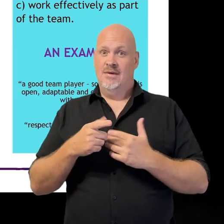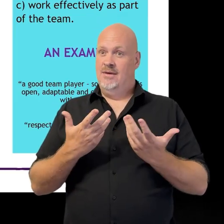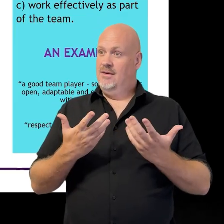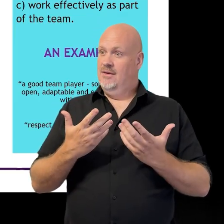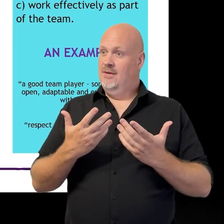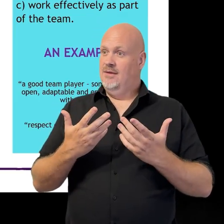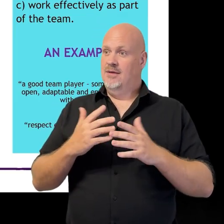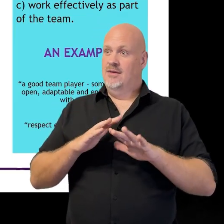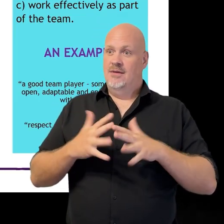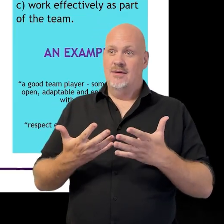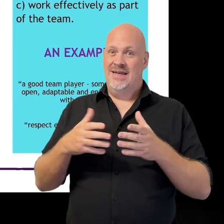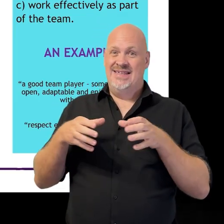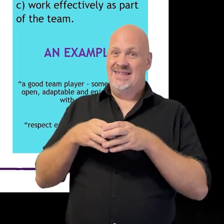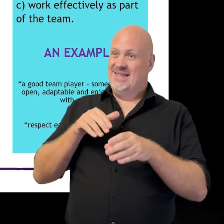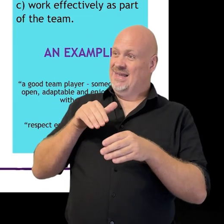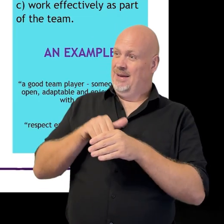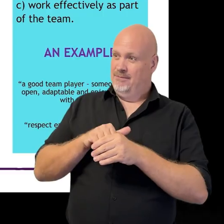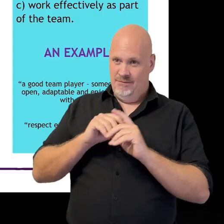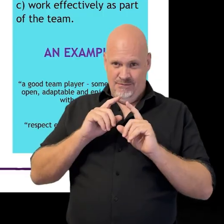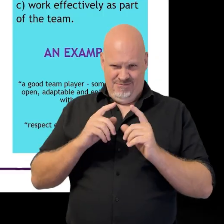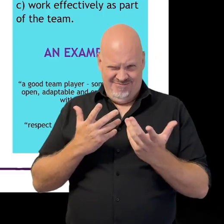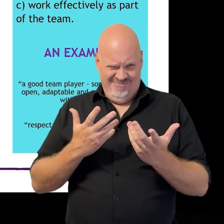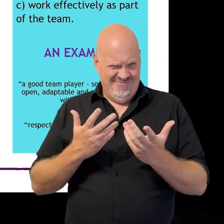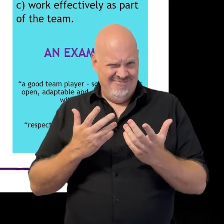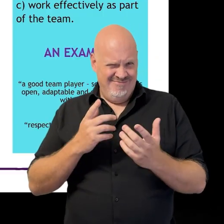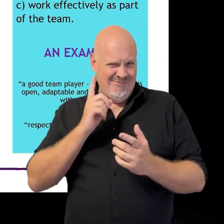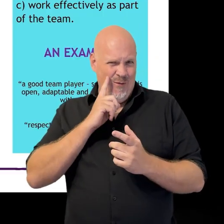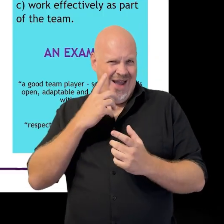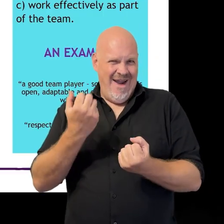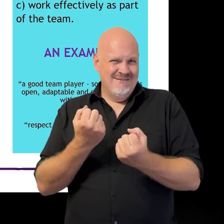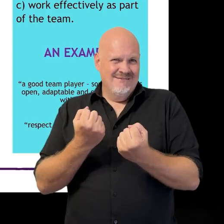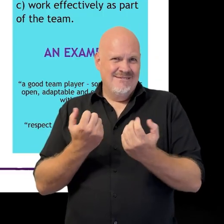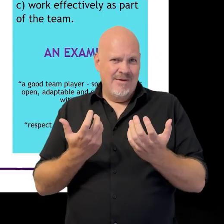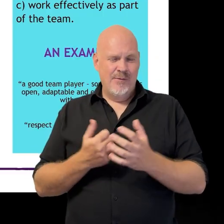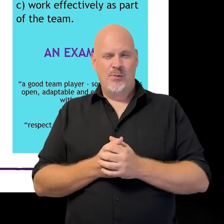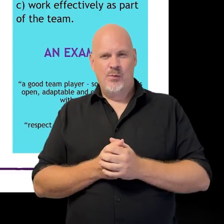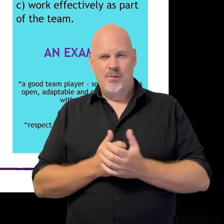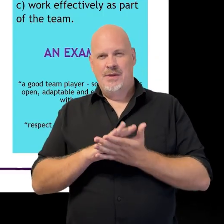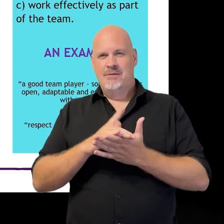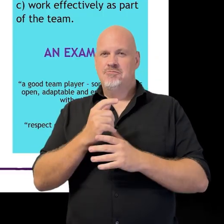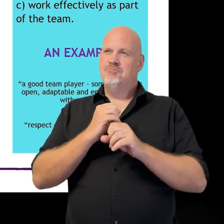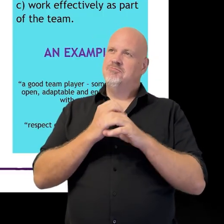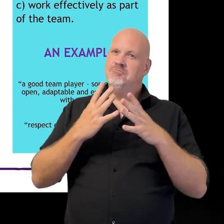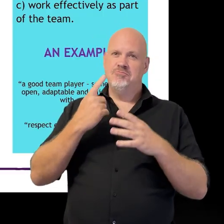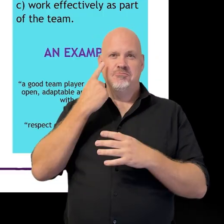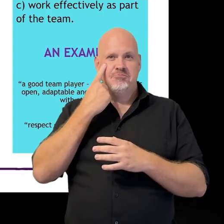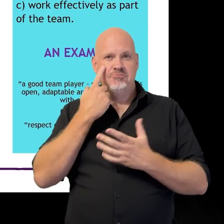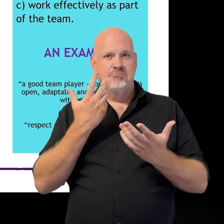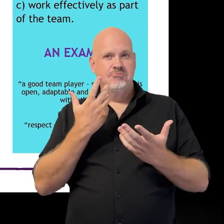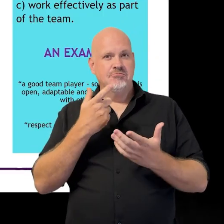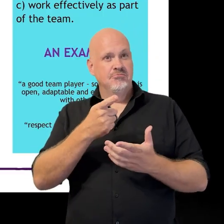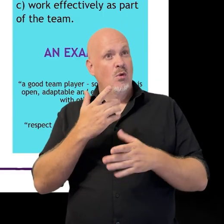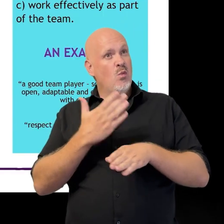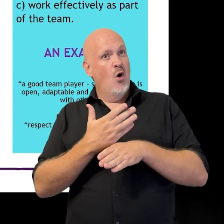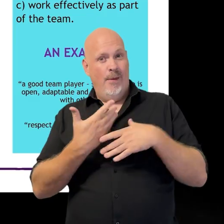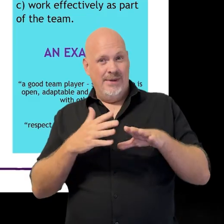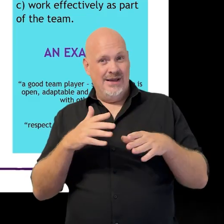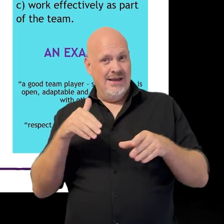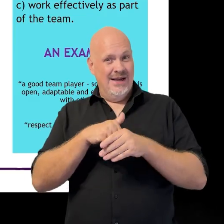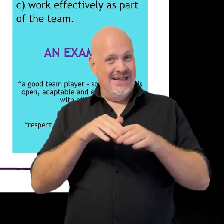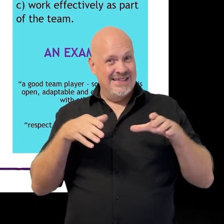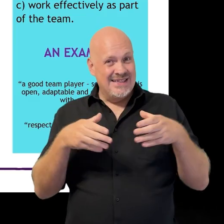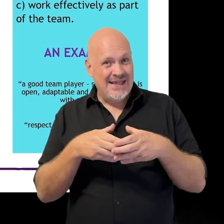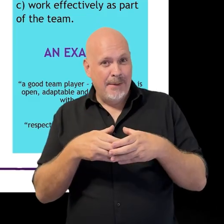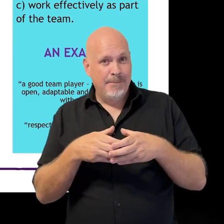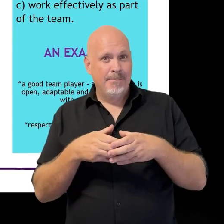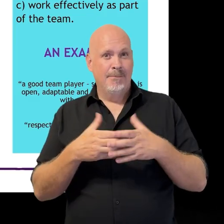example of how you worked effectively as part of a team. Well, it's almost impossible to get through life without being part of